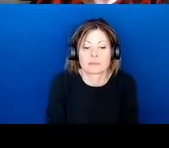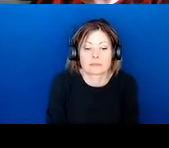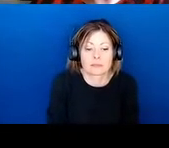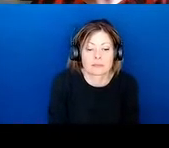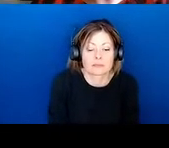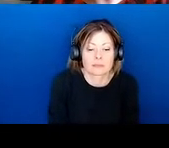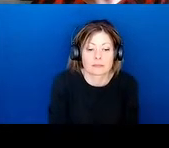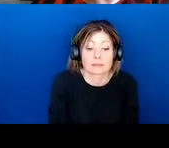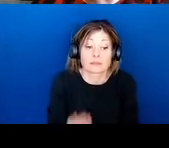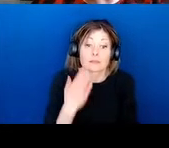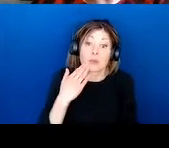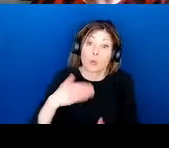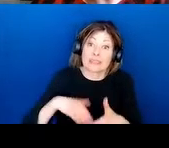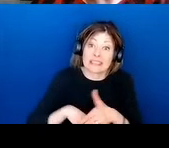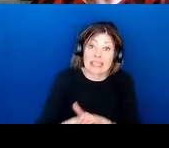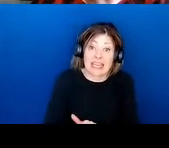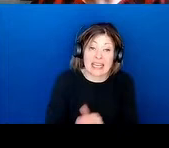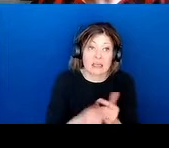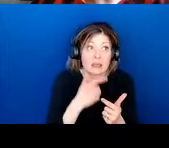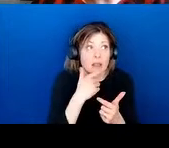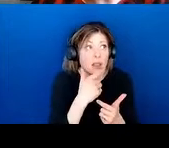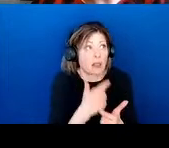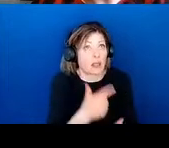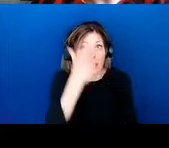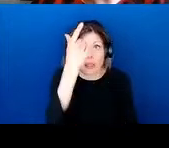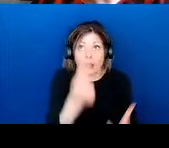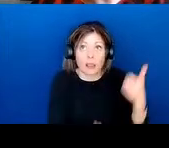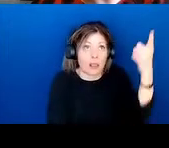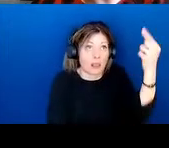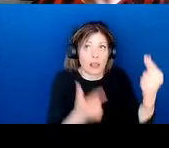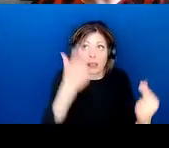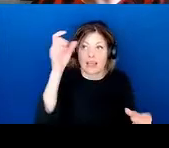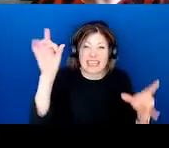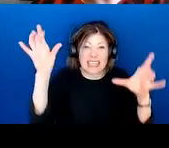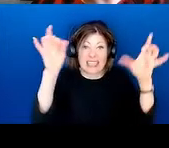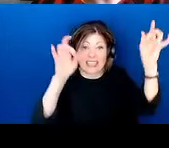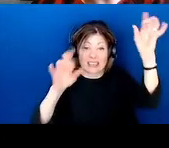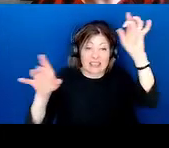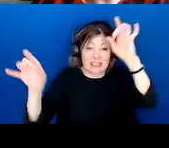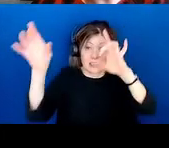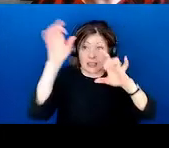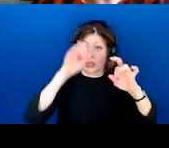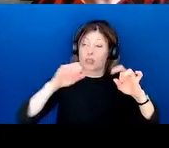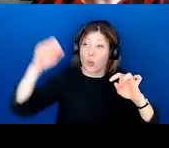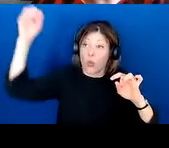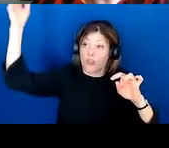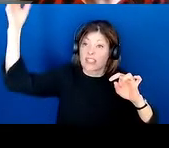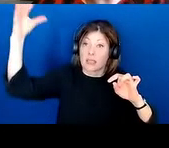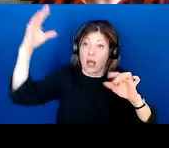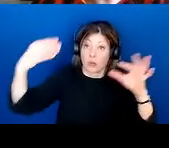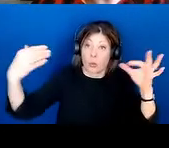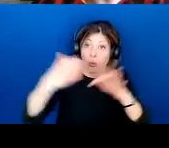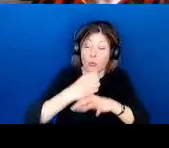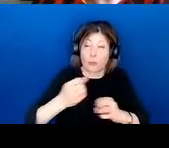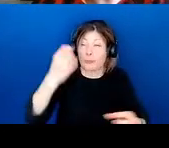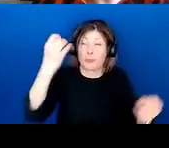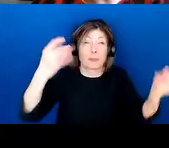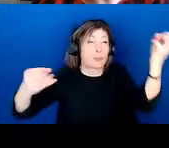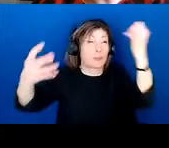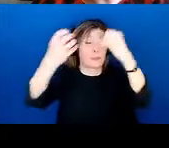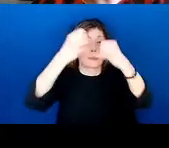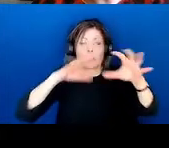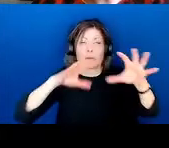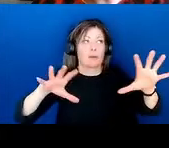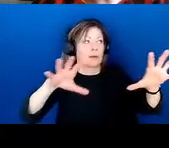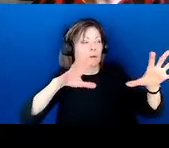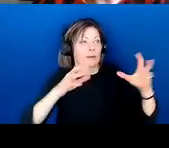Once inside, you are dazzled by many more stalactites, glistening in rays of sunlight to create a magical cave.